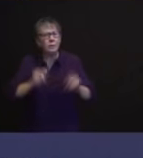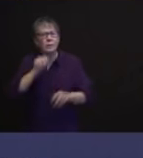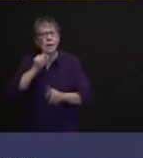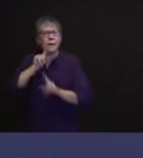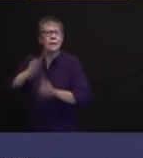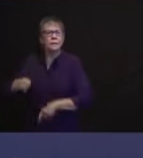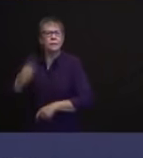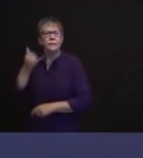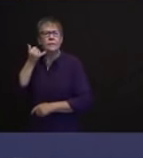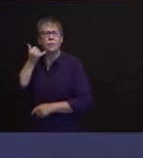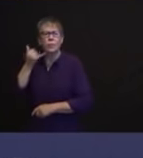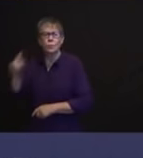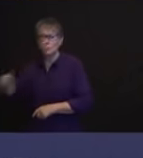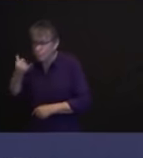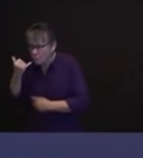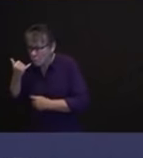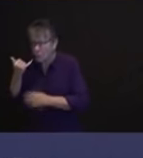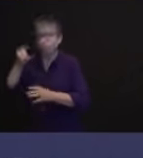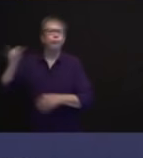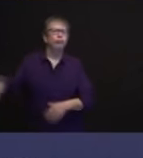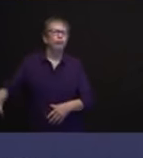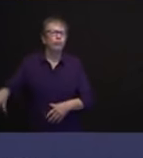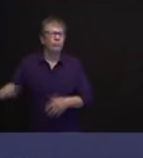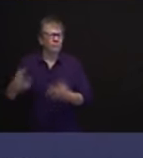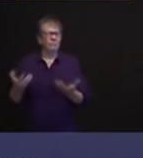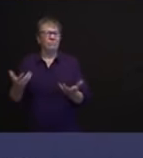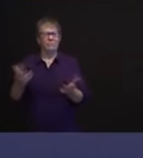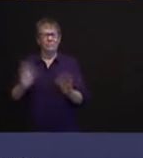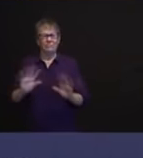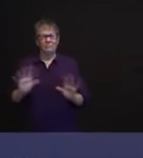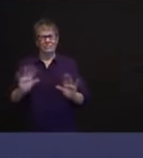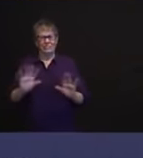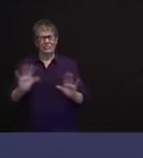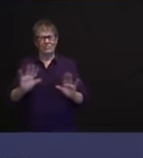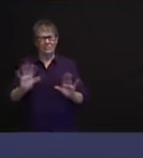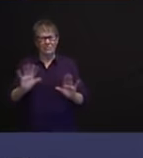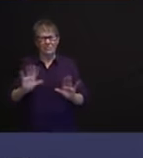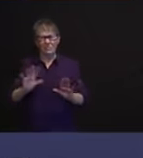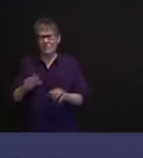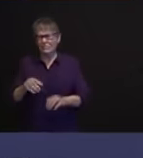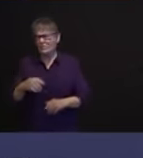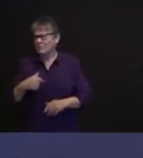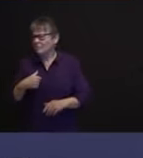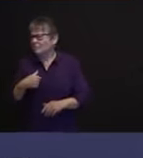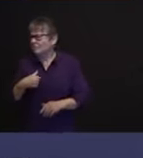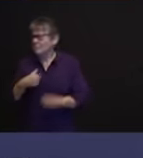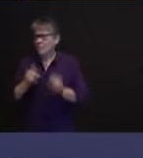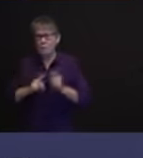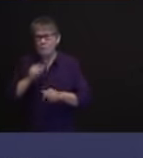that non-compliance or people not responding is a result of some of this